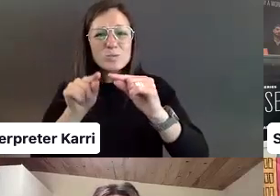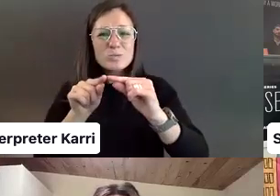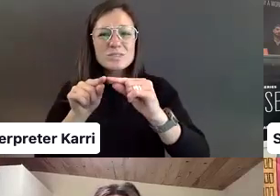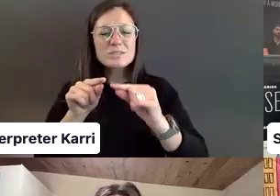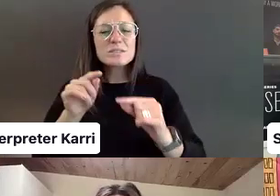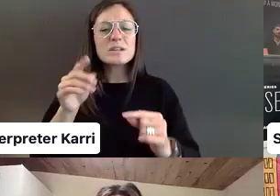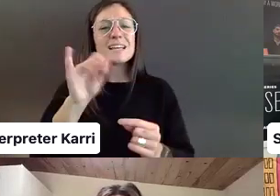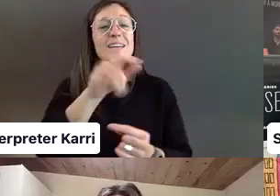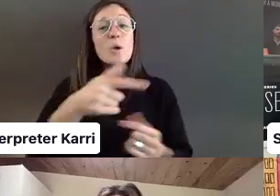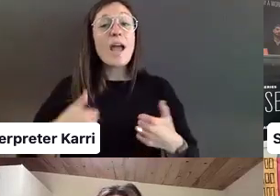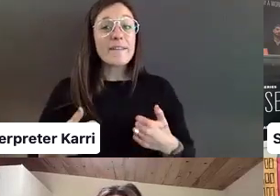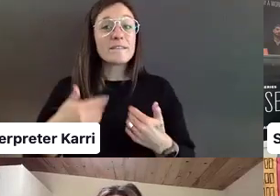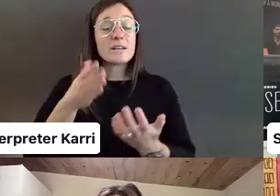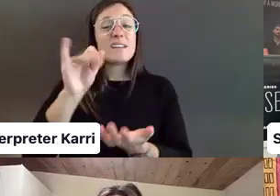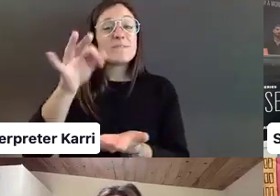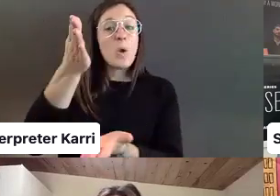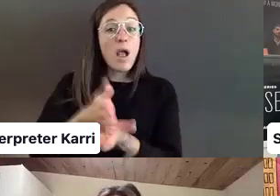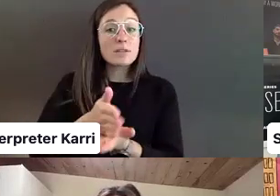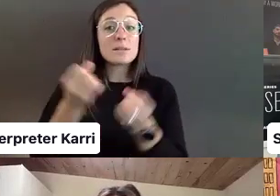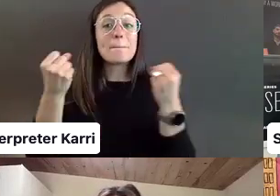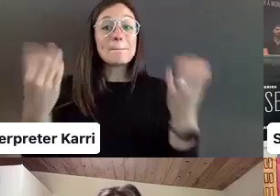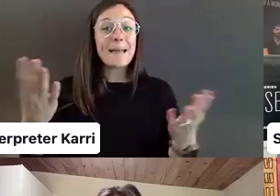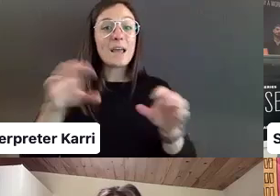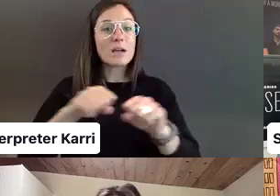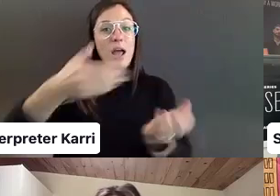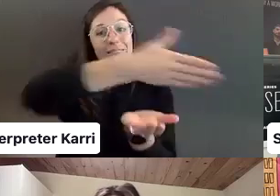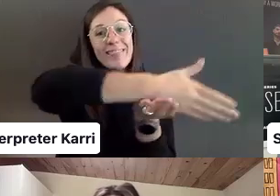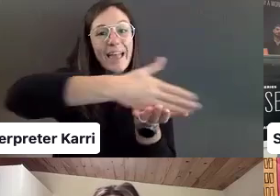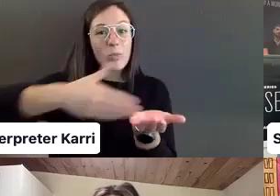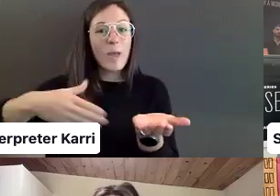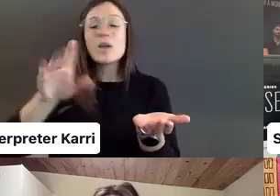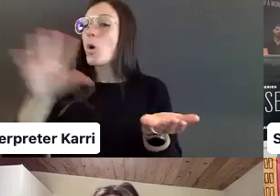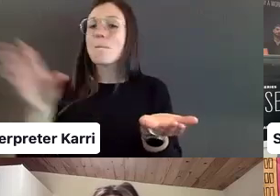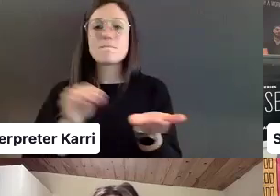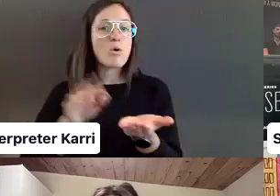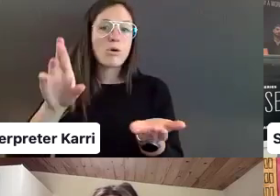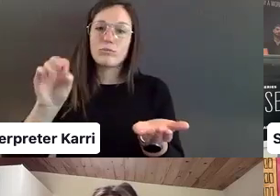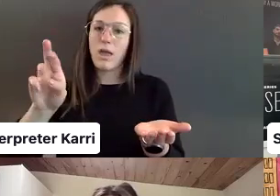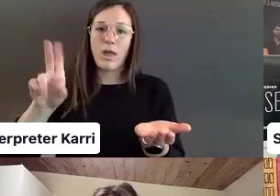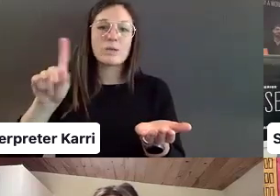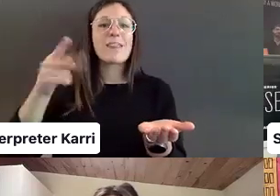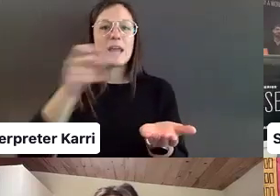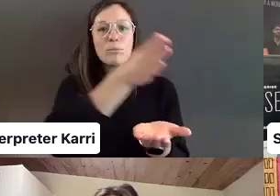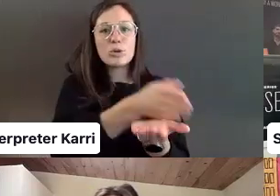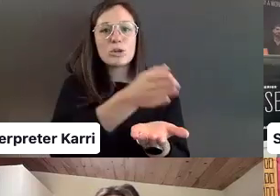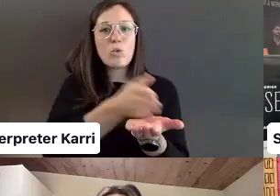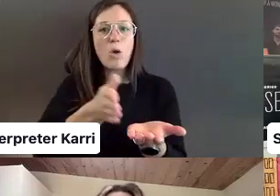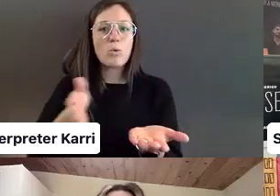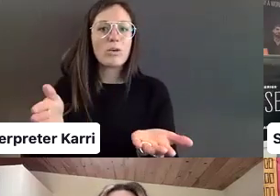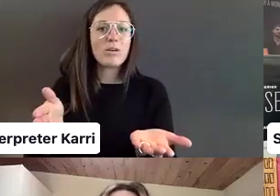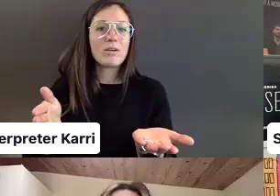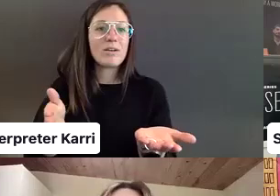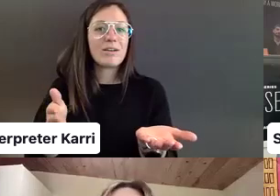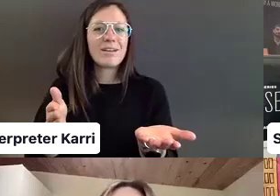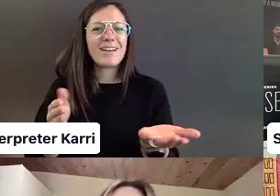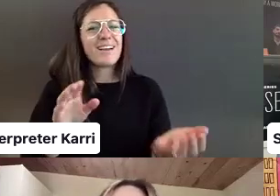what if you cut a lot of hot dogs lengthwise and took the roundness off and then put them all in a row? How is that different from It's